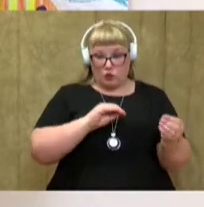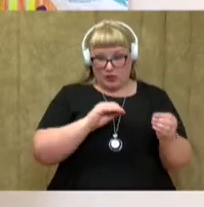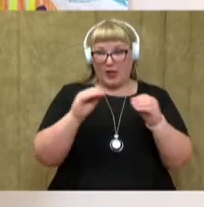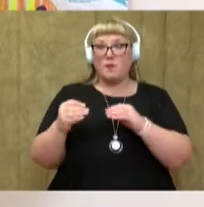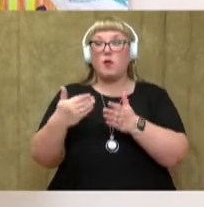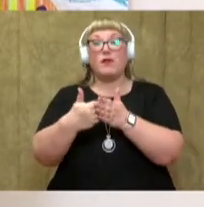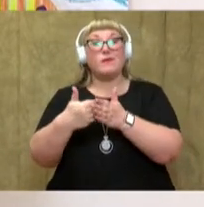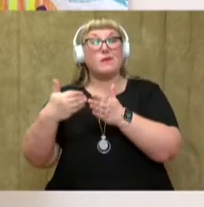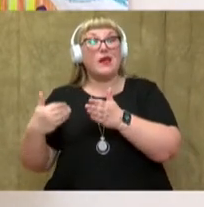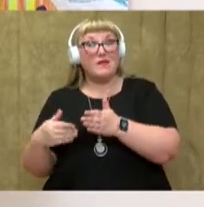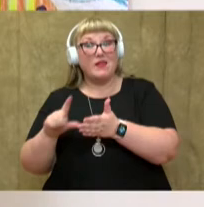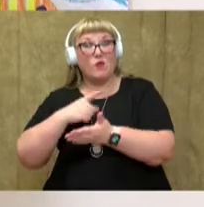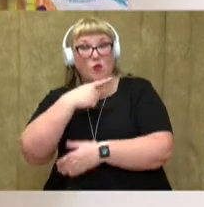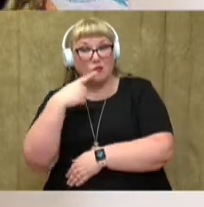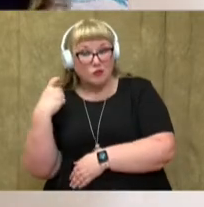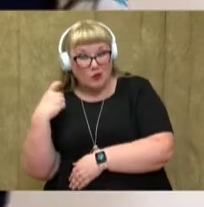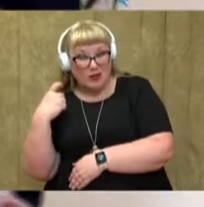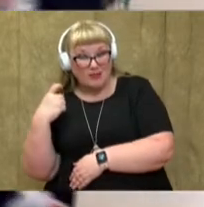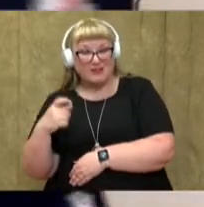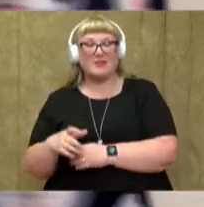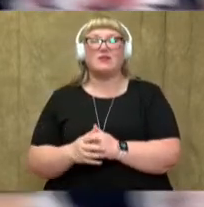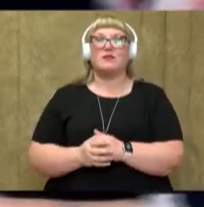before it dries.